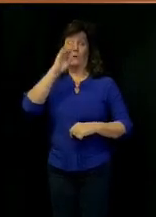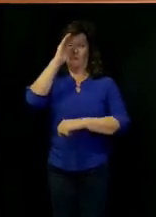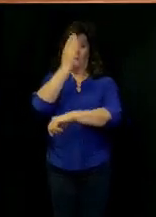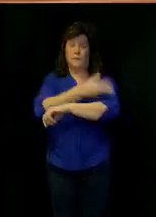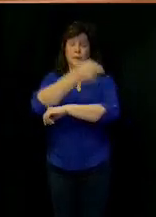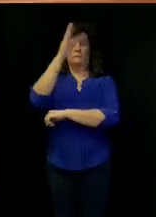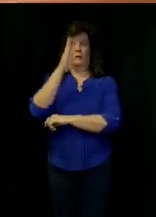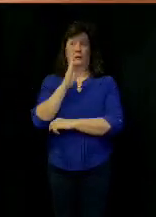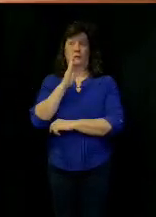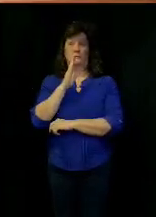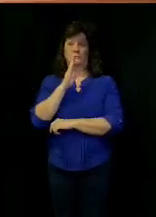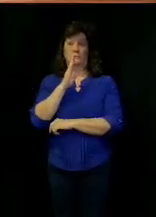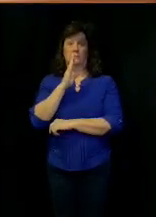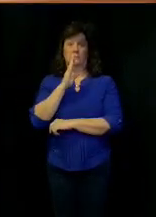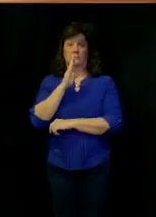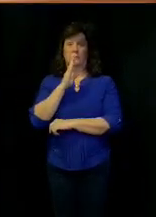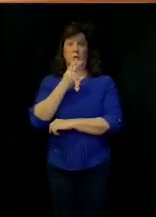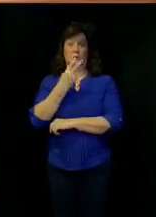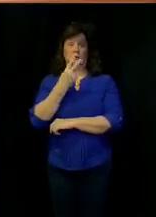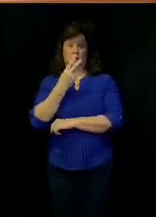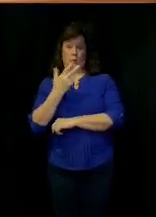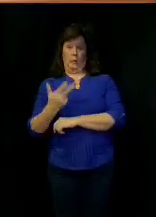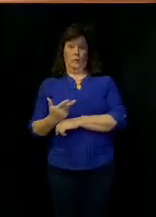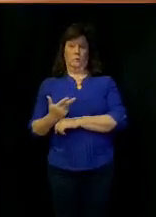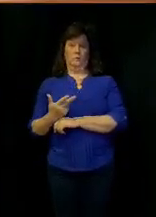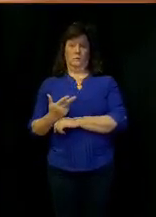God, two-thirds of it.